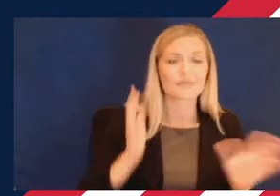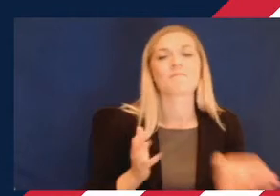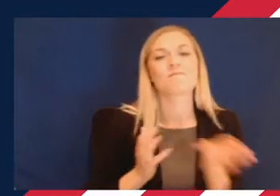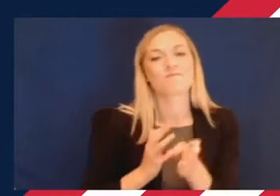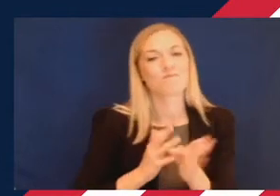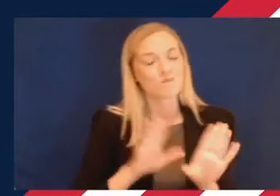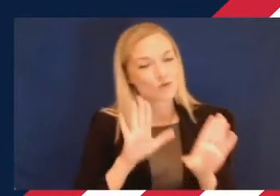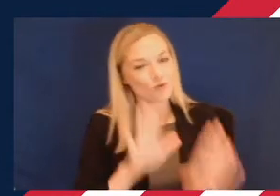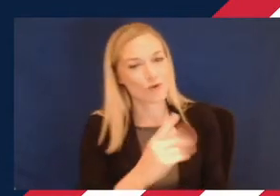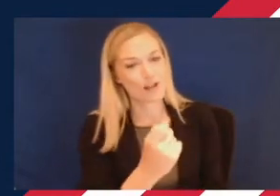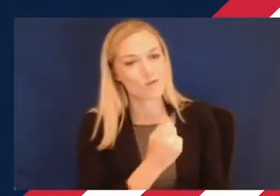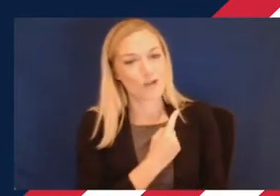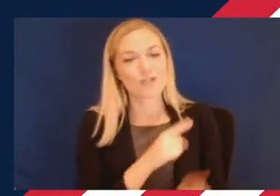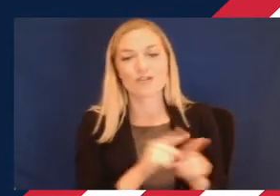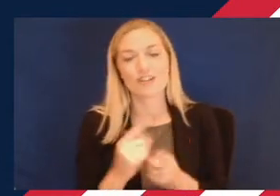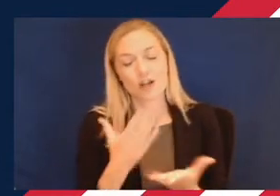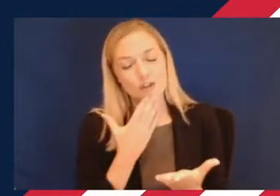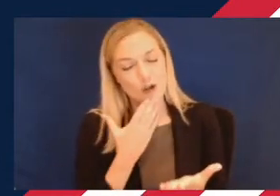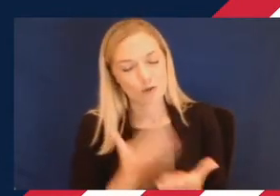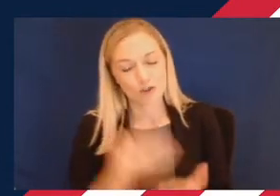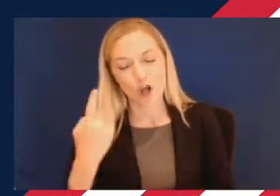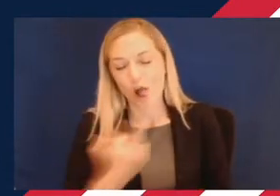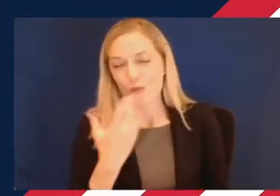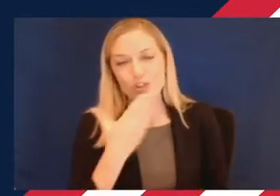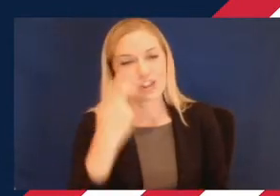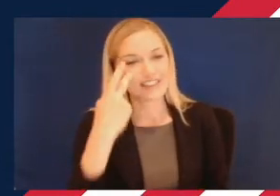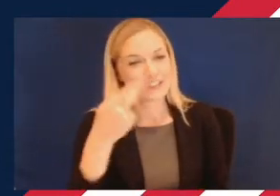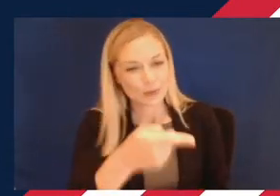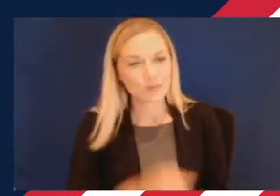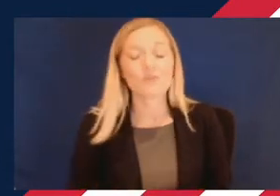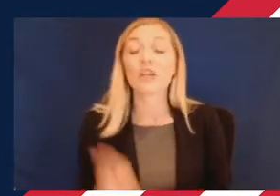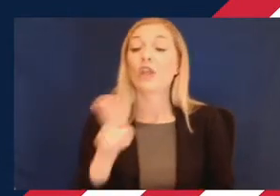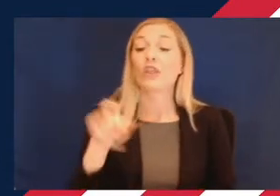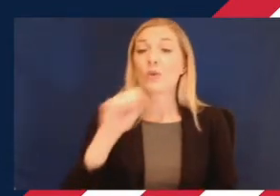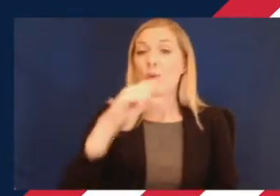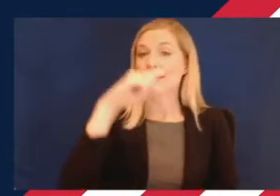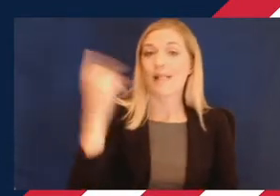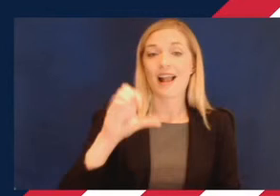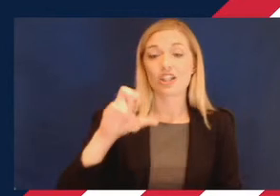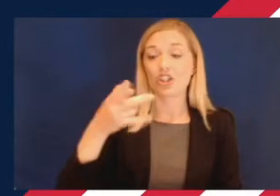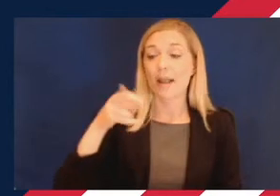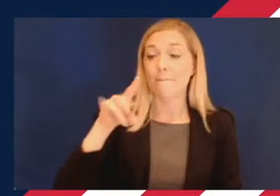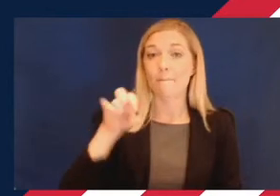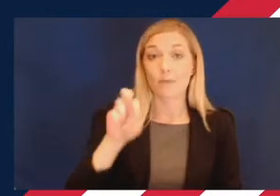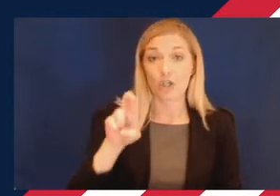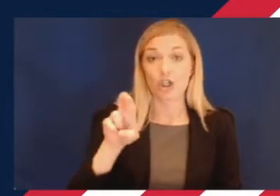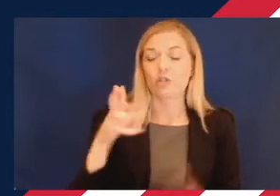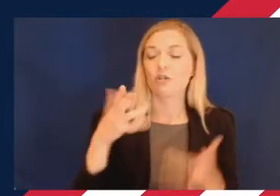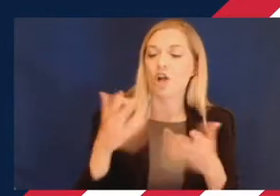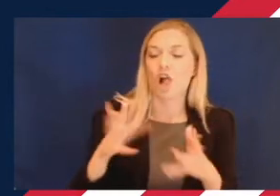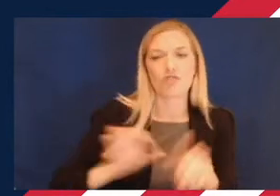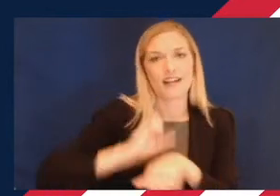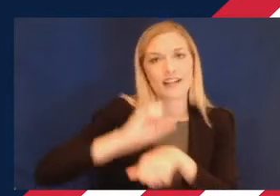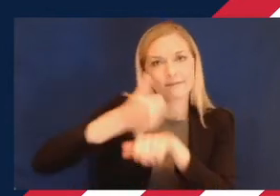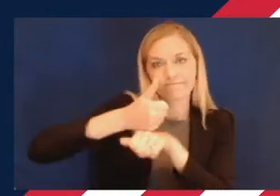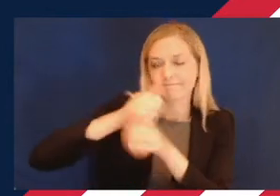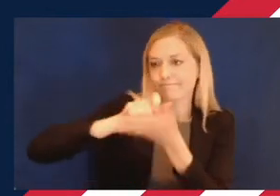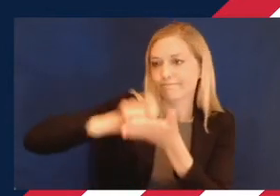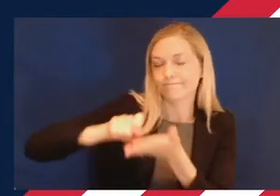you as well. The U.S. Black Chamber laid out what we were looking for from